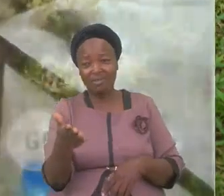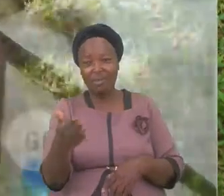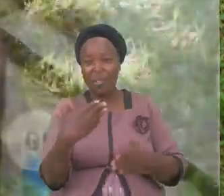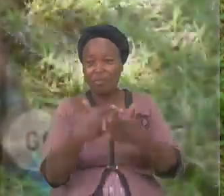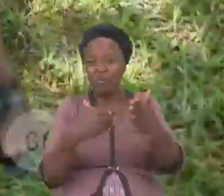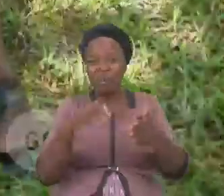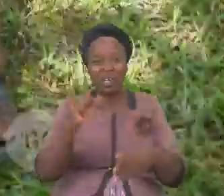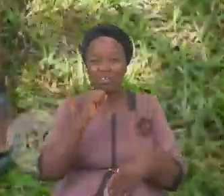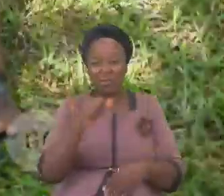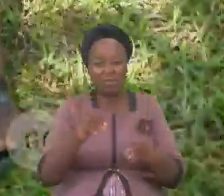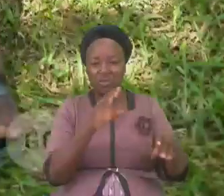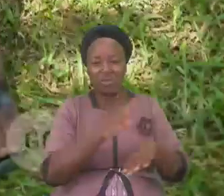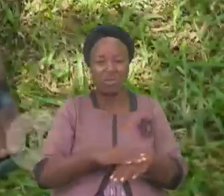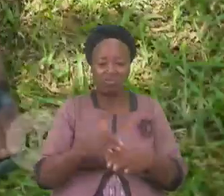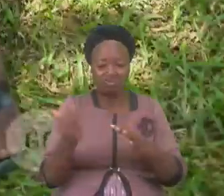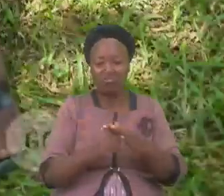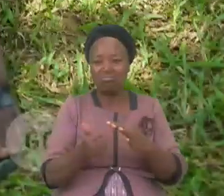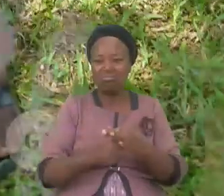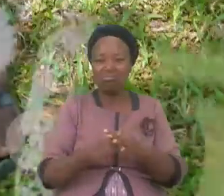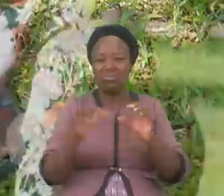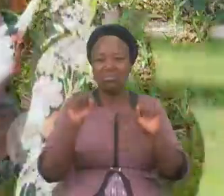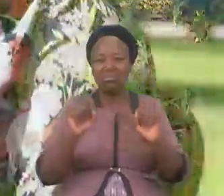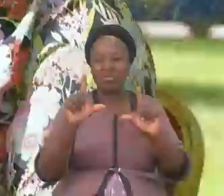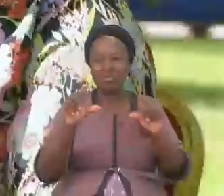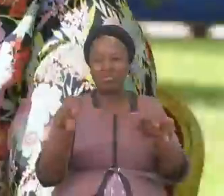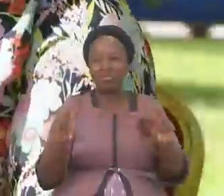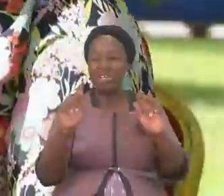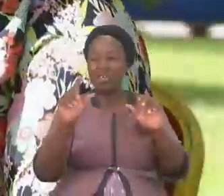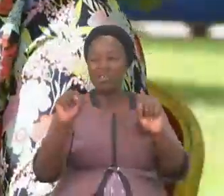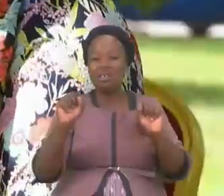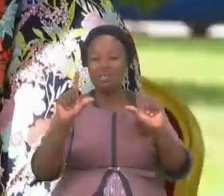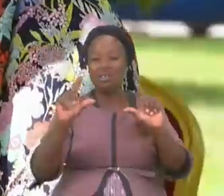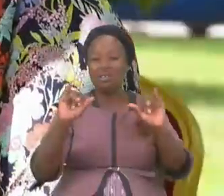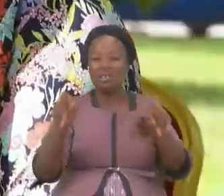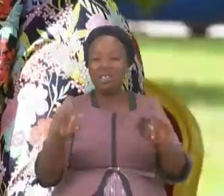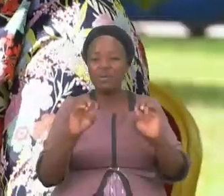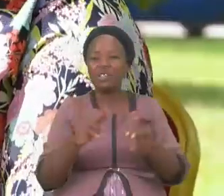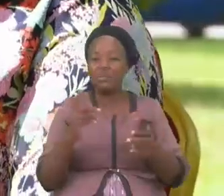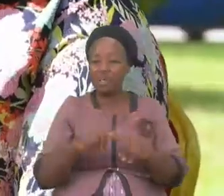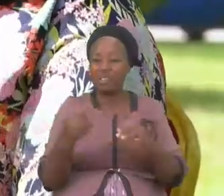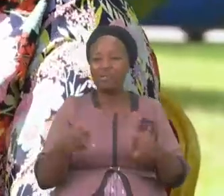today, and with my slippers, and I have come to return all the glory to God,